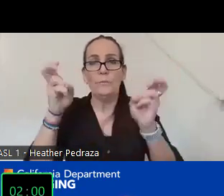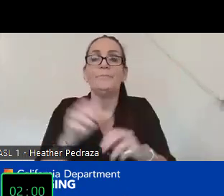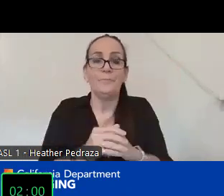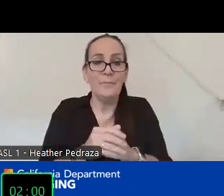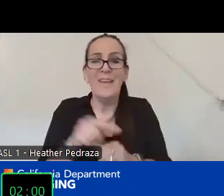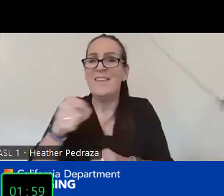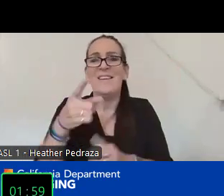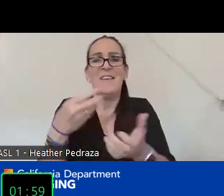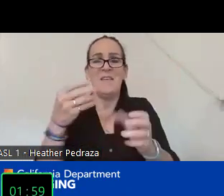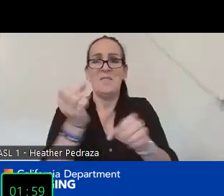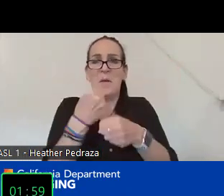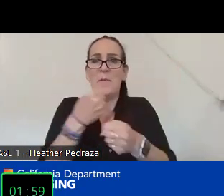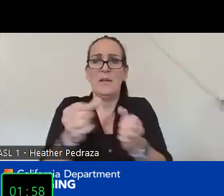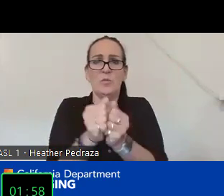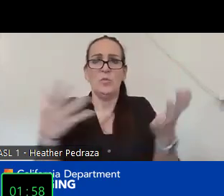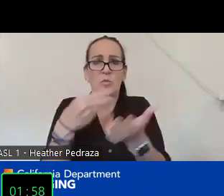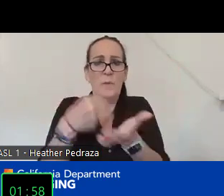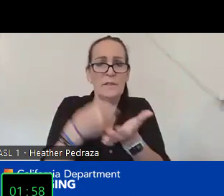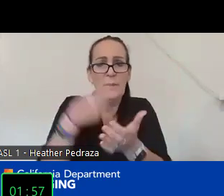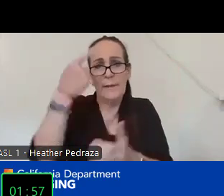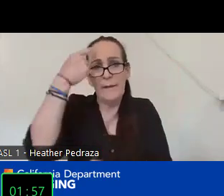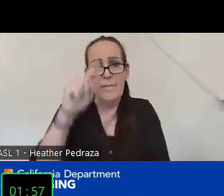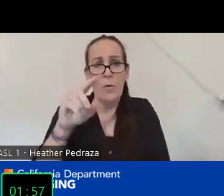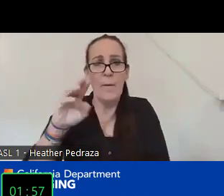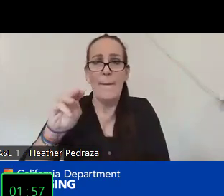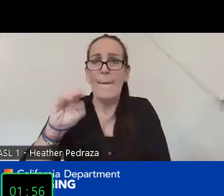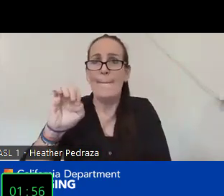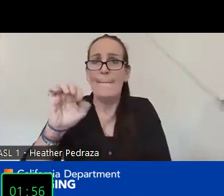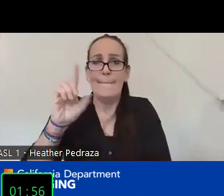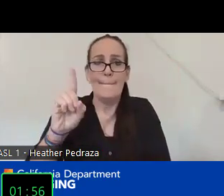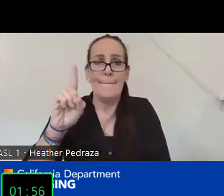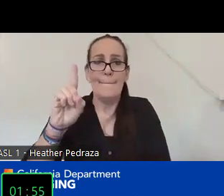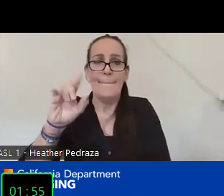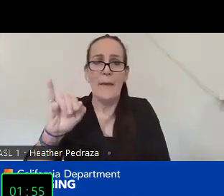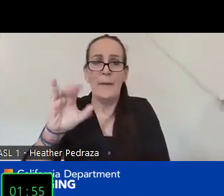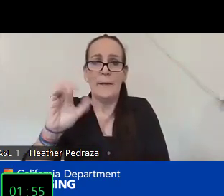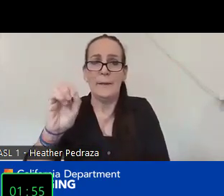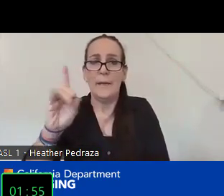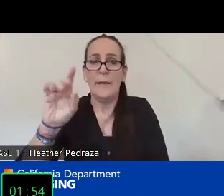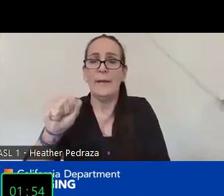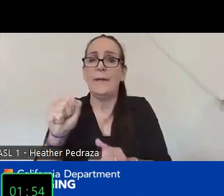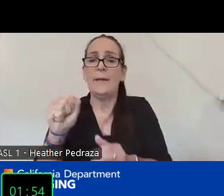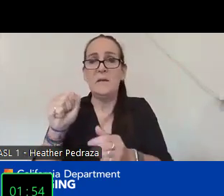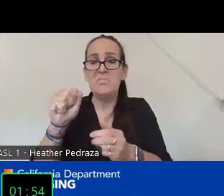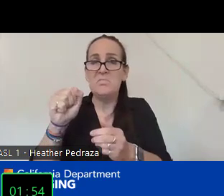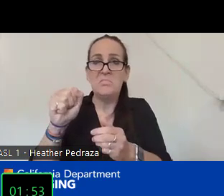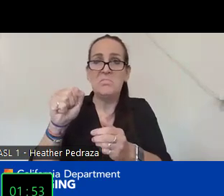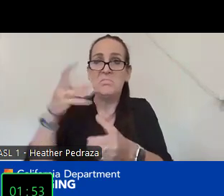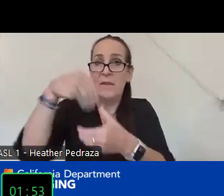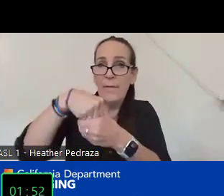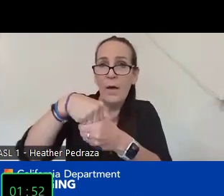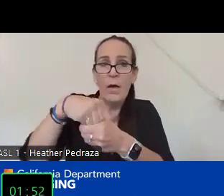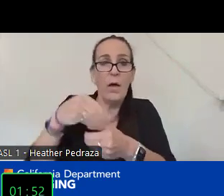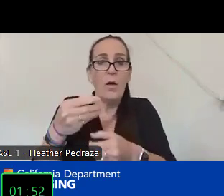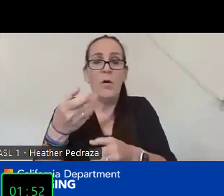Medicaid funded home care, and also people who